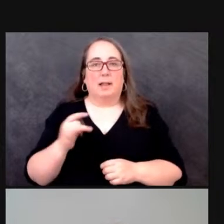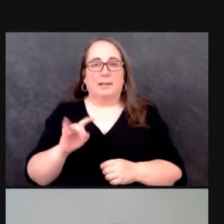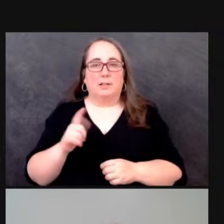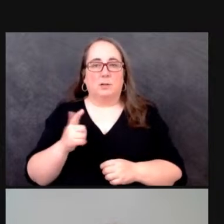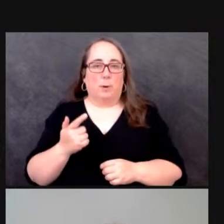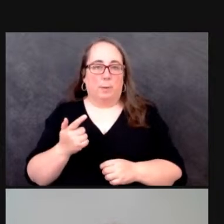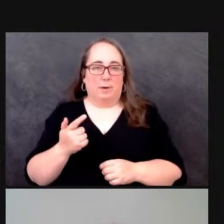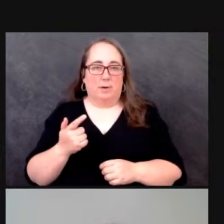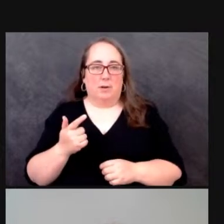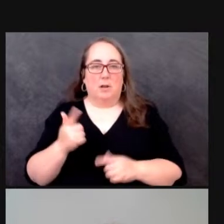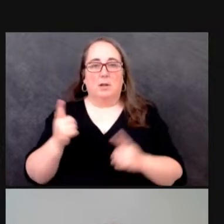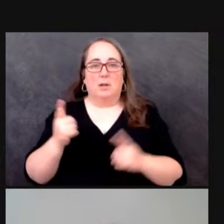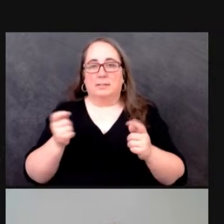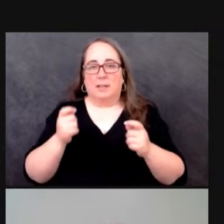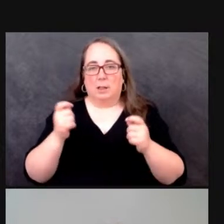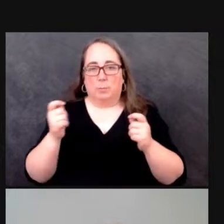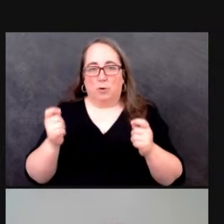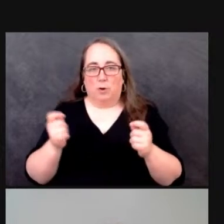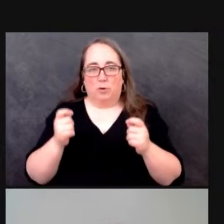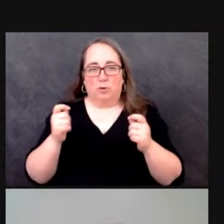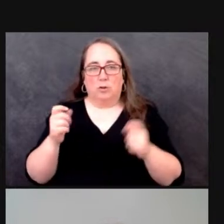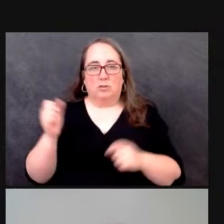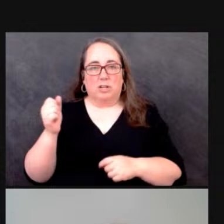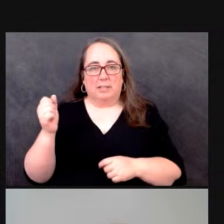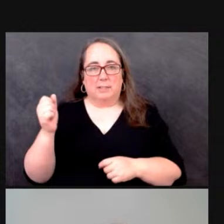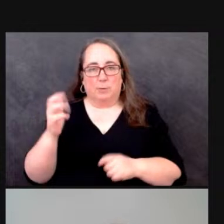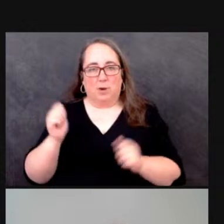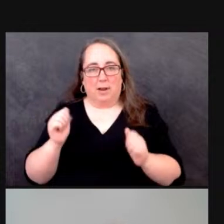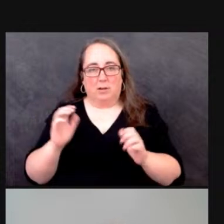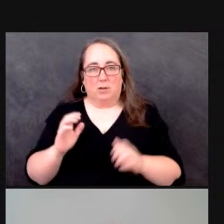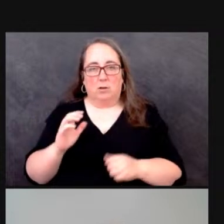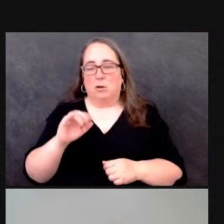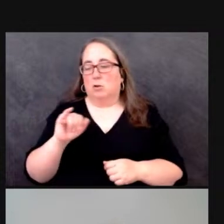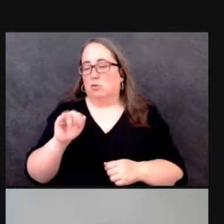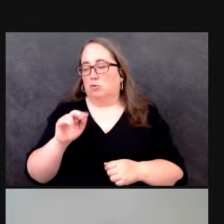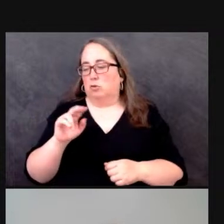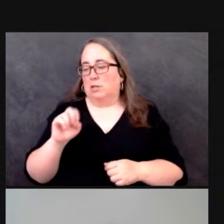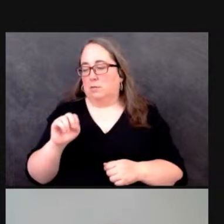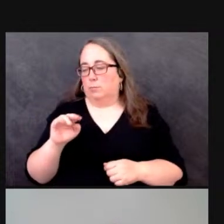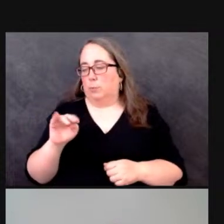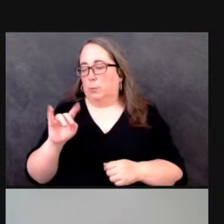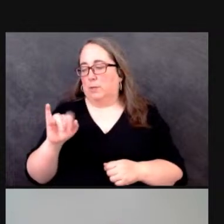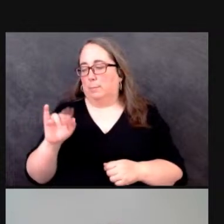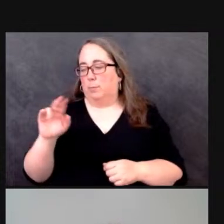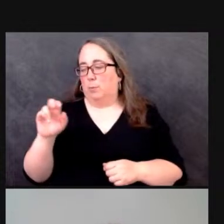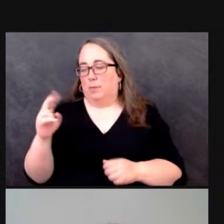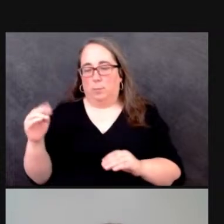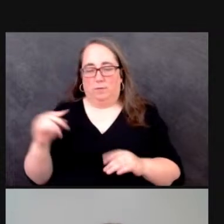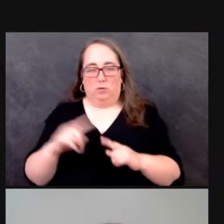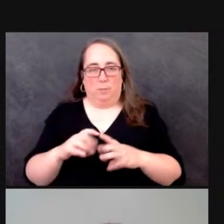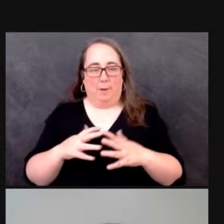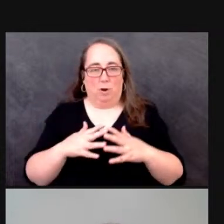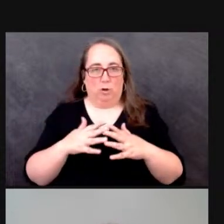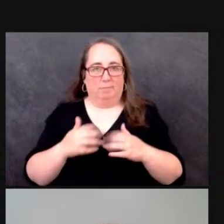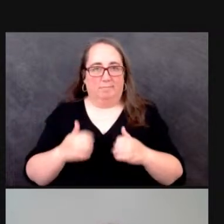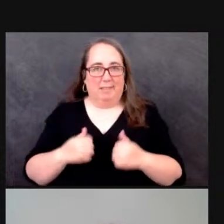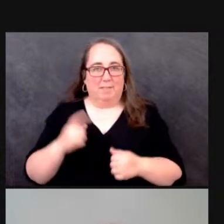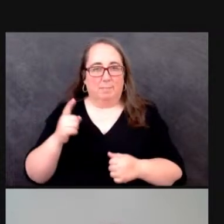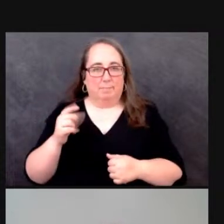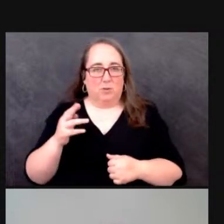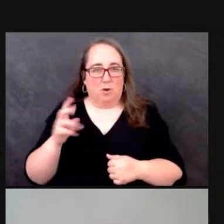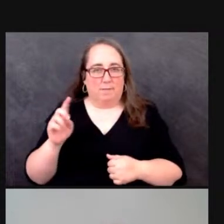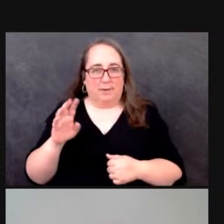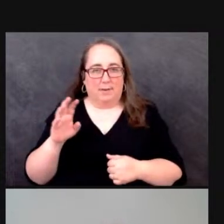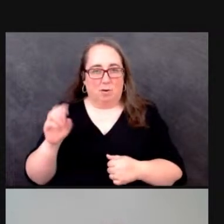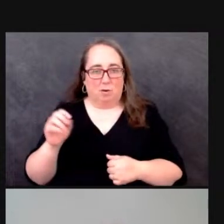1821, celebrated Shakespearean actor Junius Brutus Booth immigrated to America and settled in Harford County. Unable